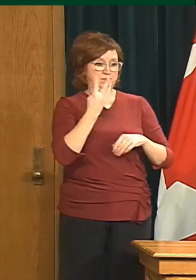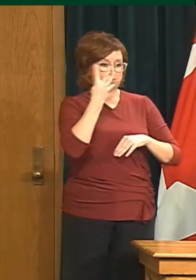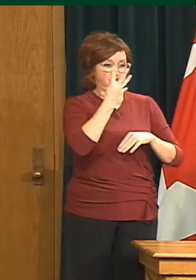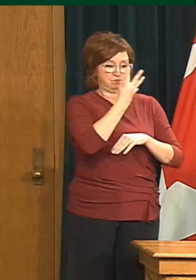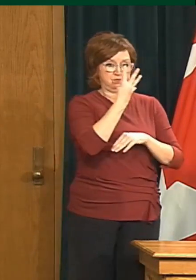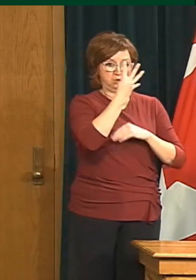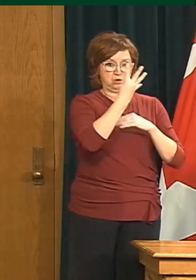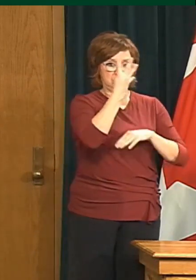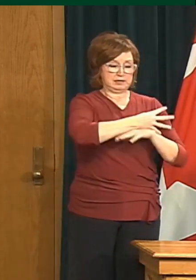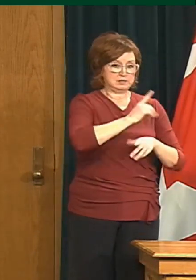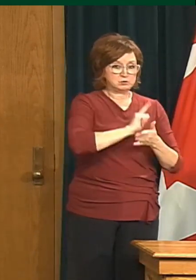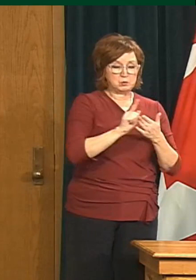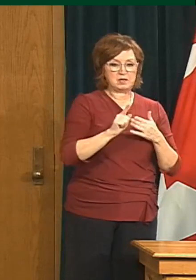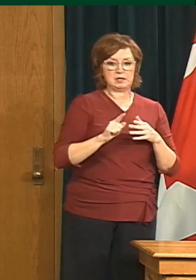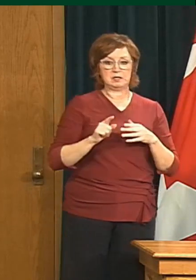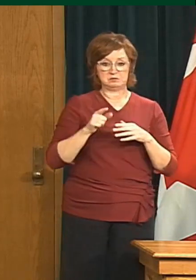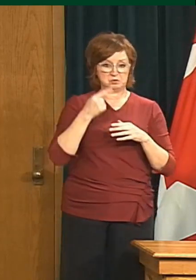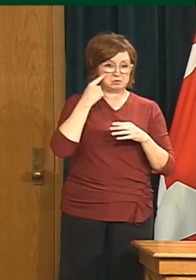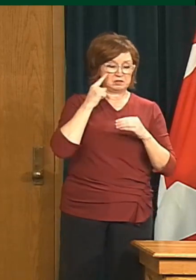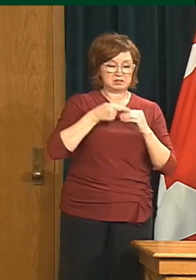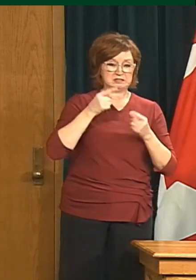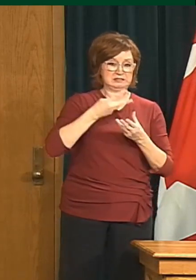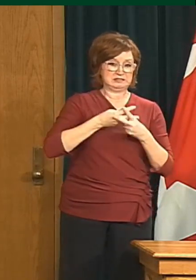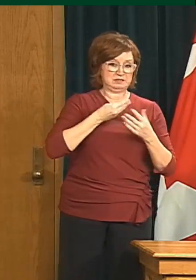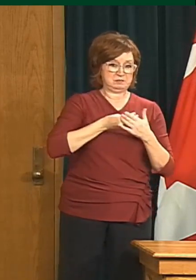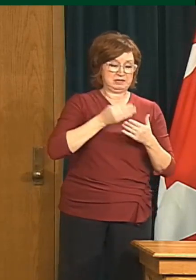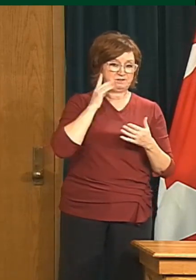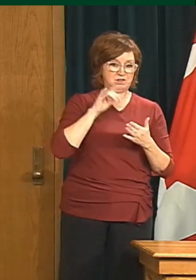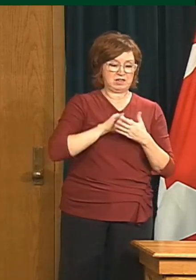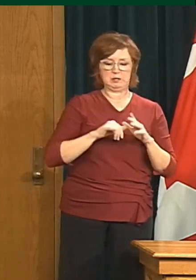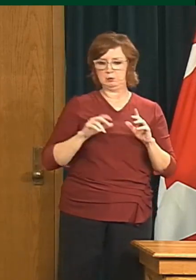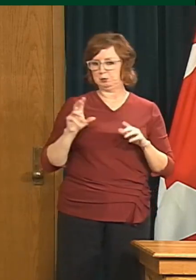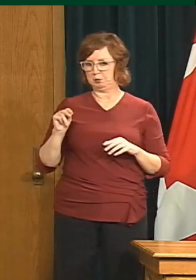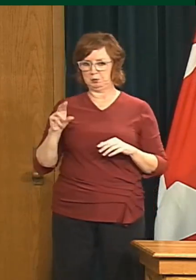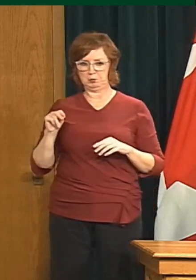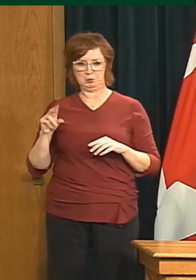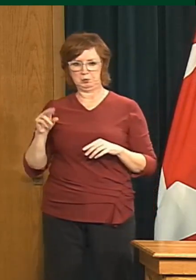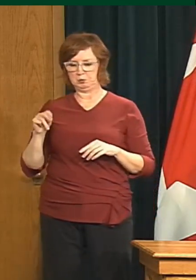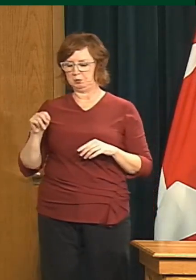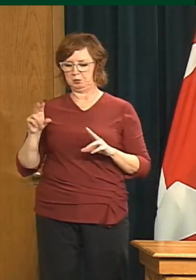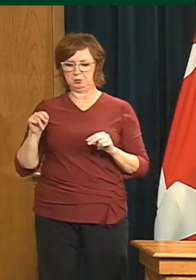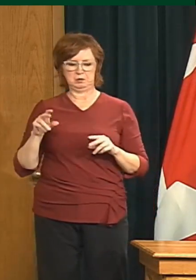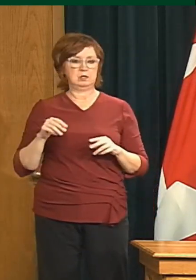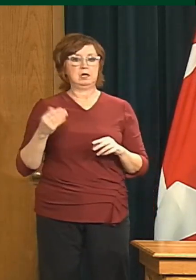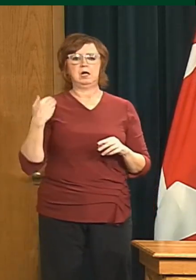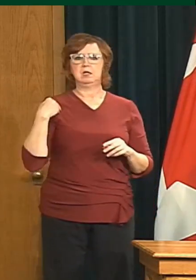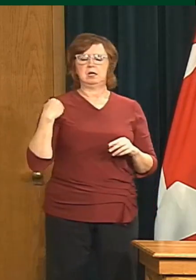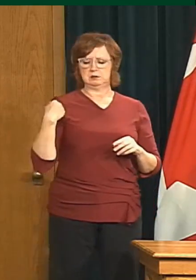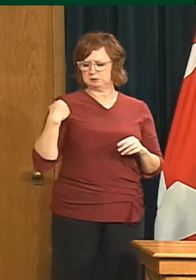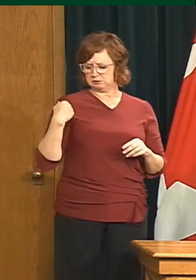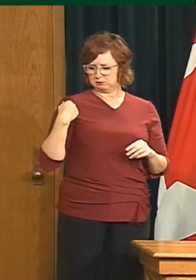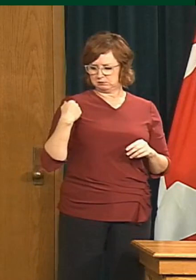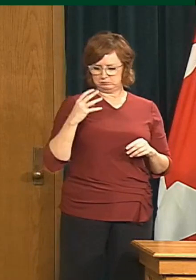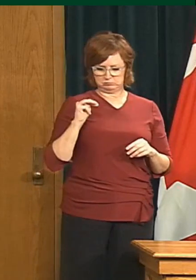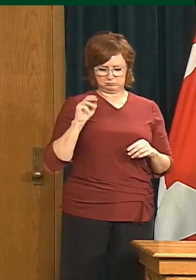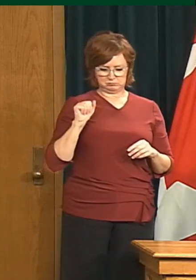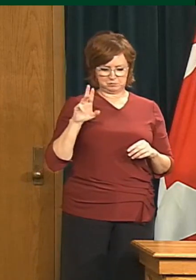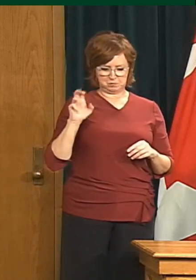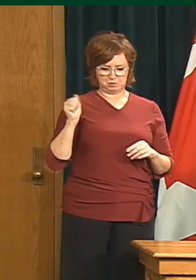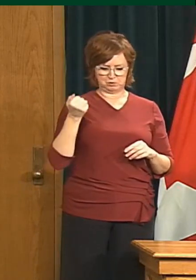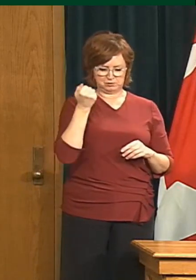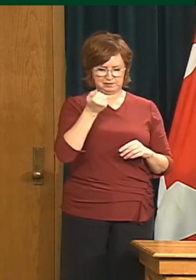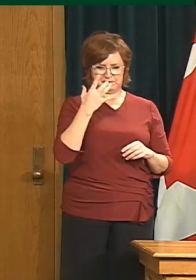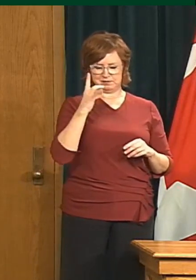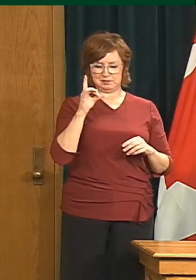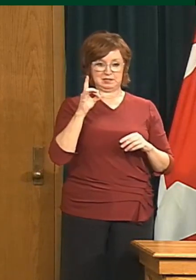change the expenditure estimates that we tabled on the 18th or tried to table on March